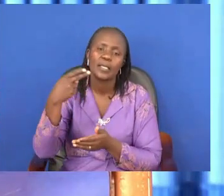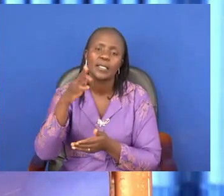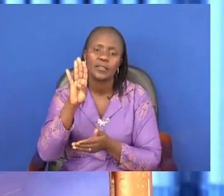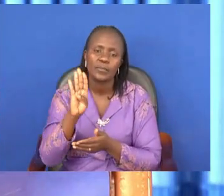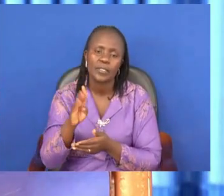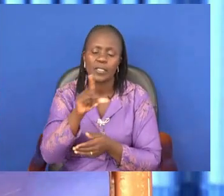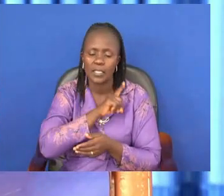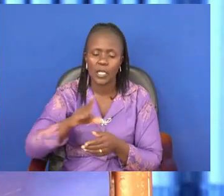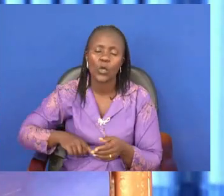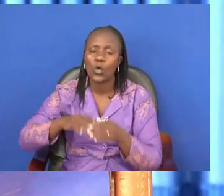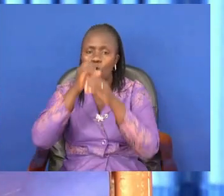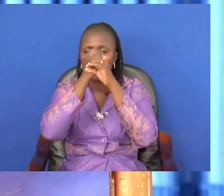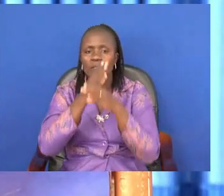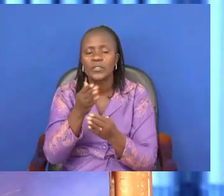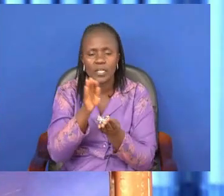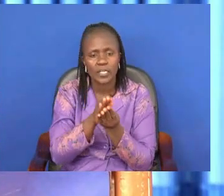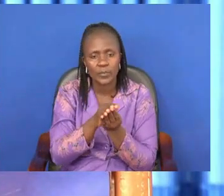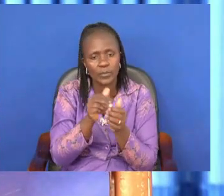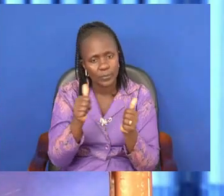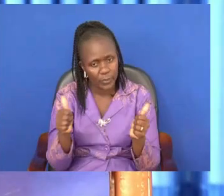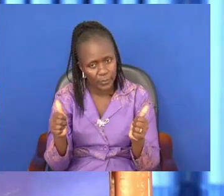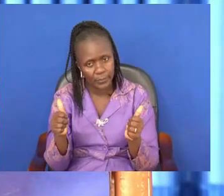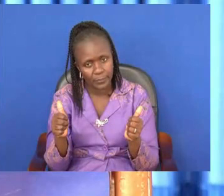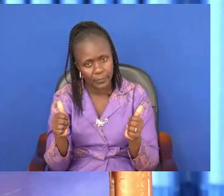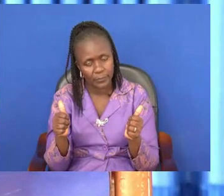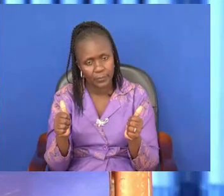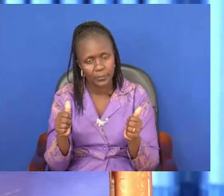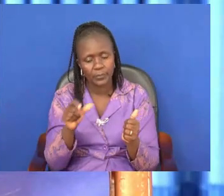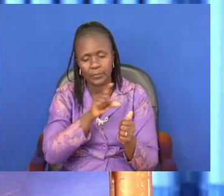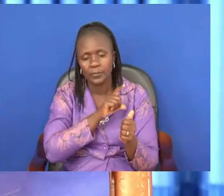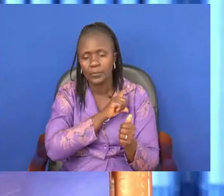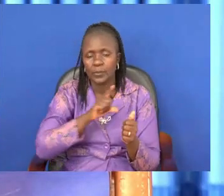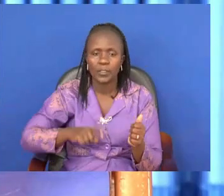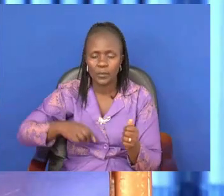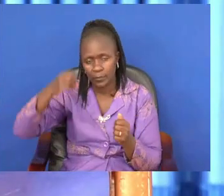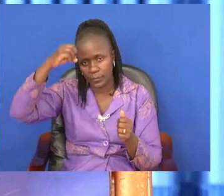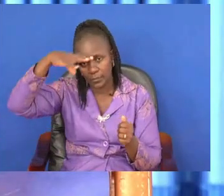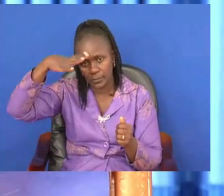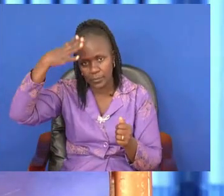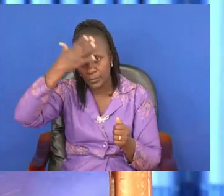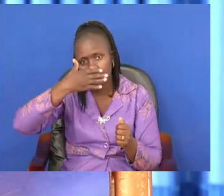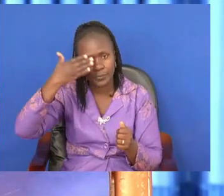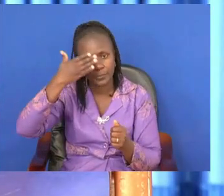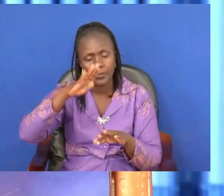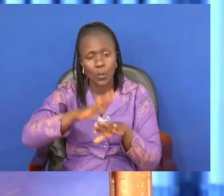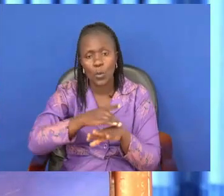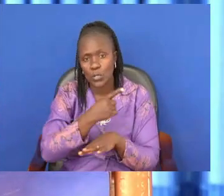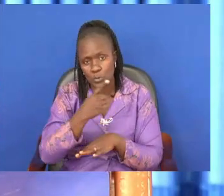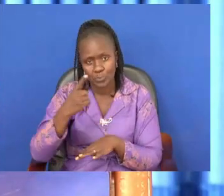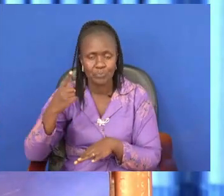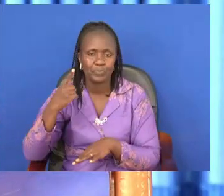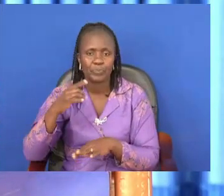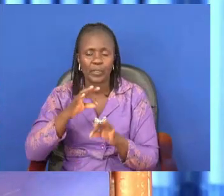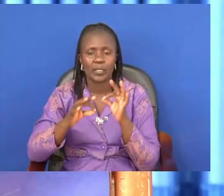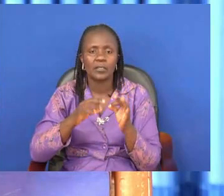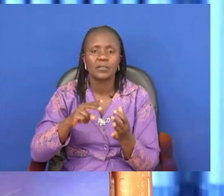the Lord bless you and keep you. And may the Lord continue shining his face upon you.